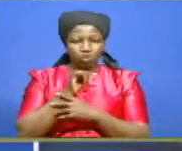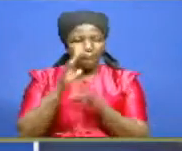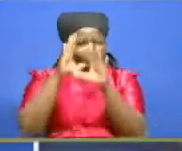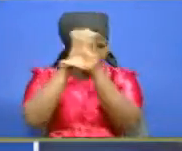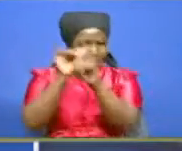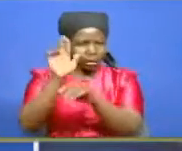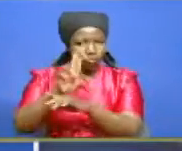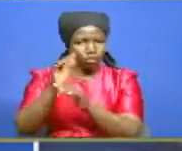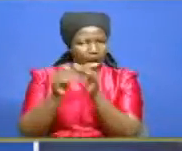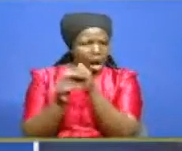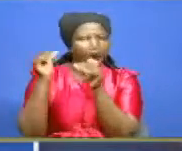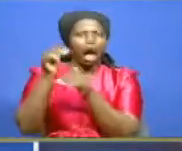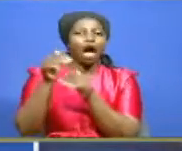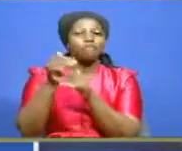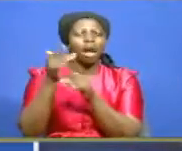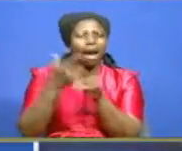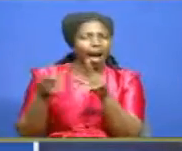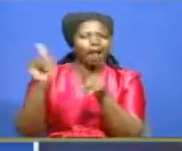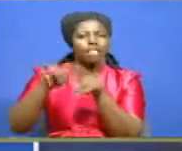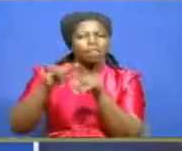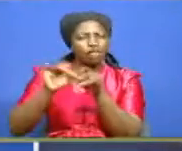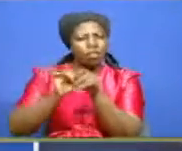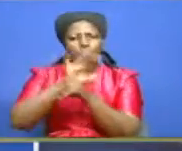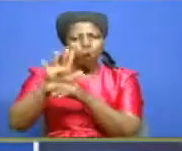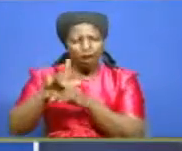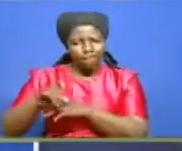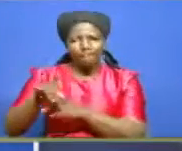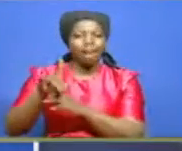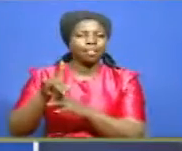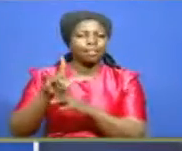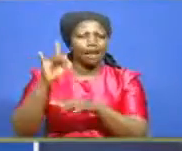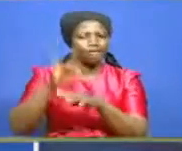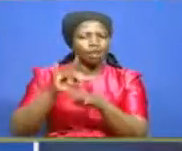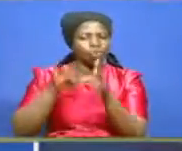numbers of COVID-19 infections in the country. The national teams have upcoming assignments.